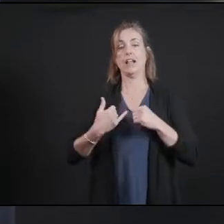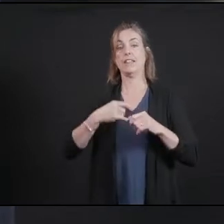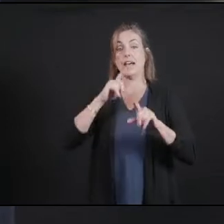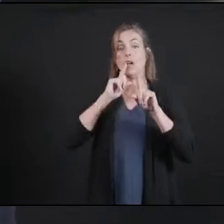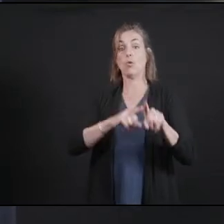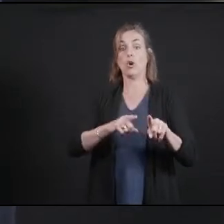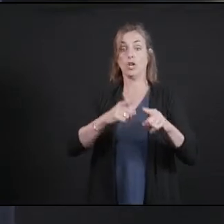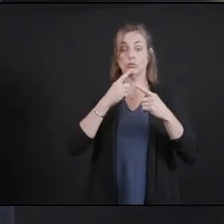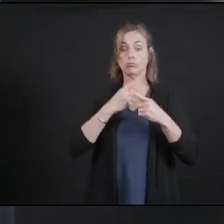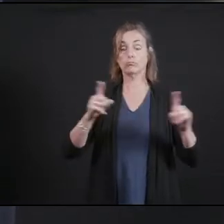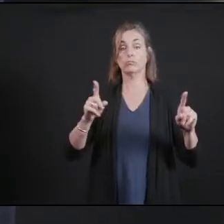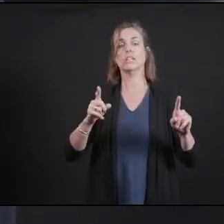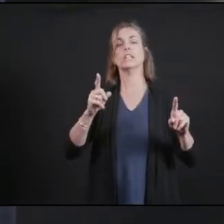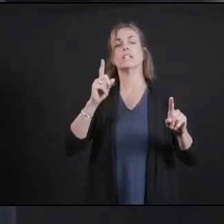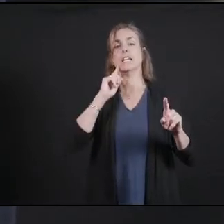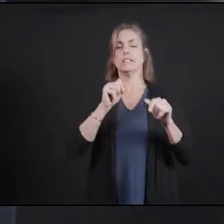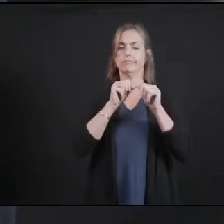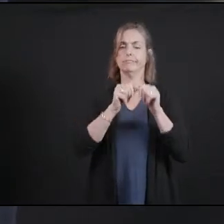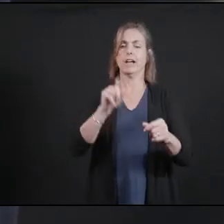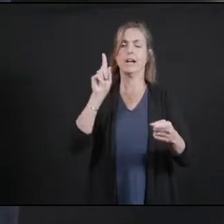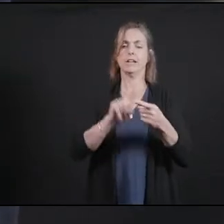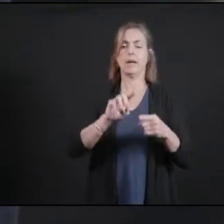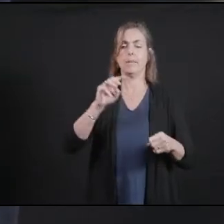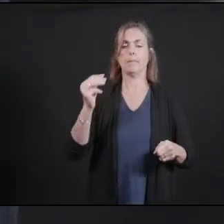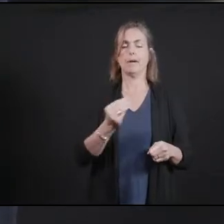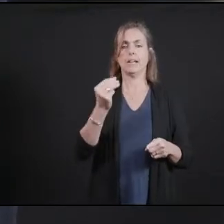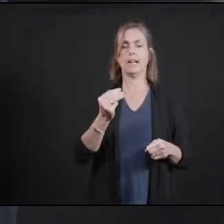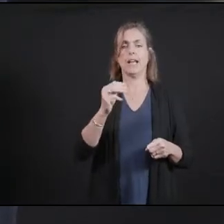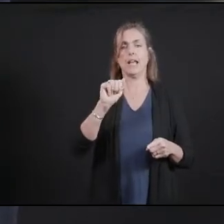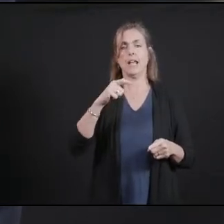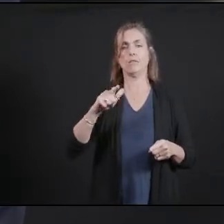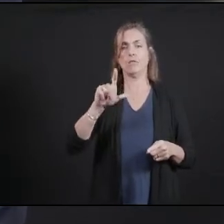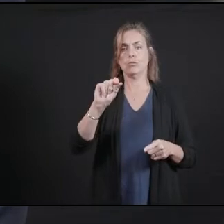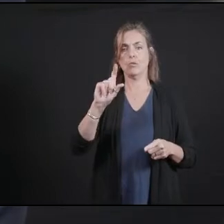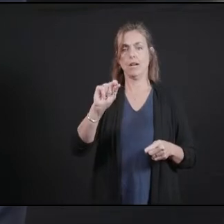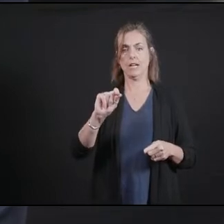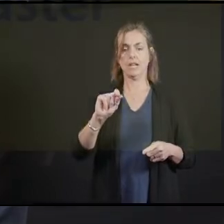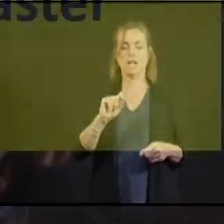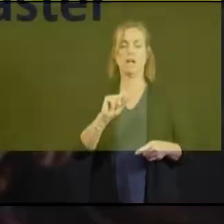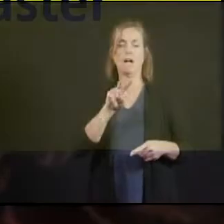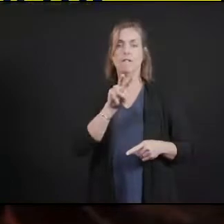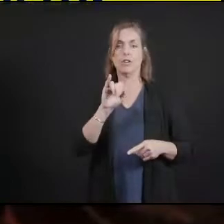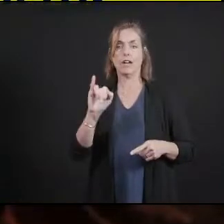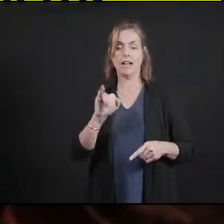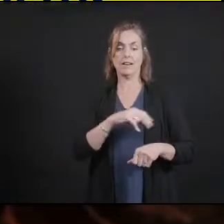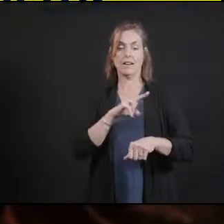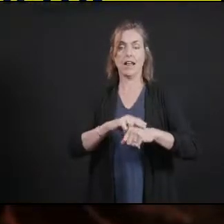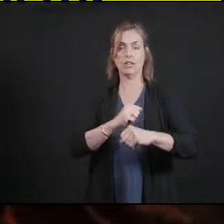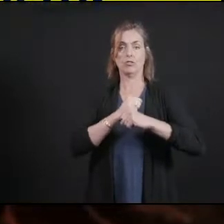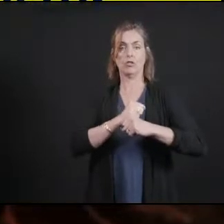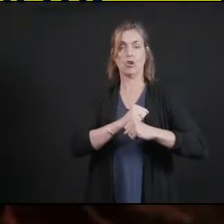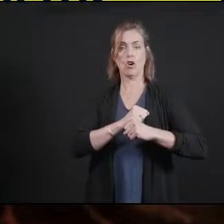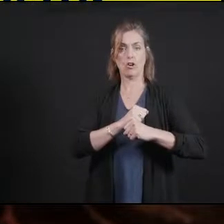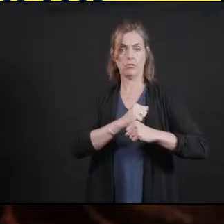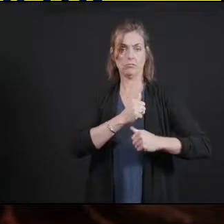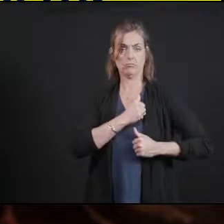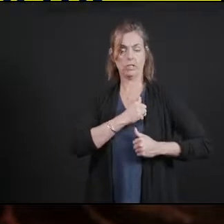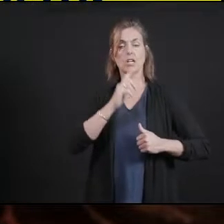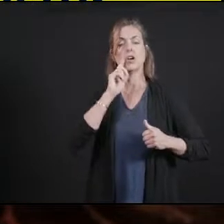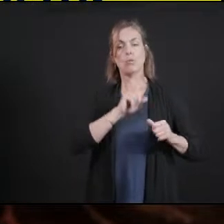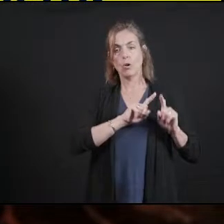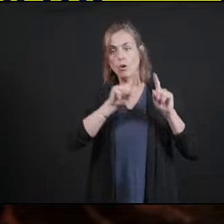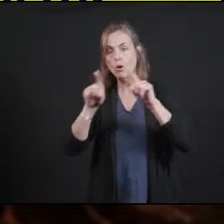far. And as such, effective today, we are closing all beaches in the territory. This